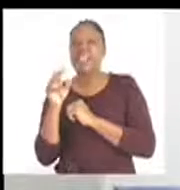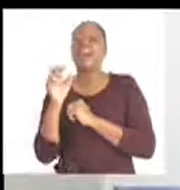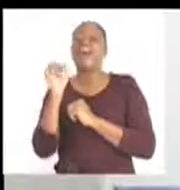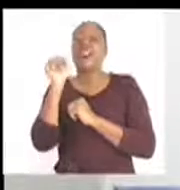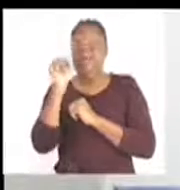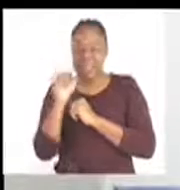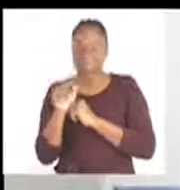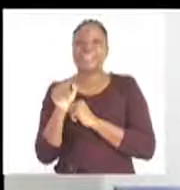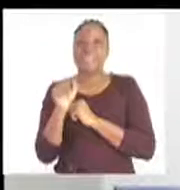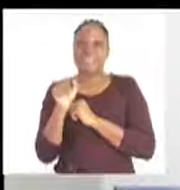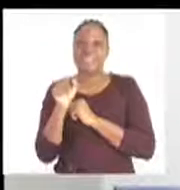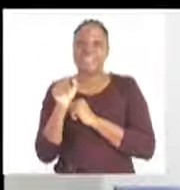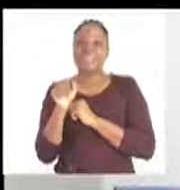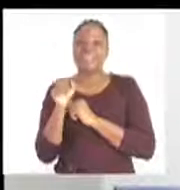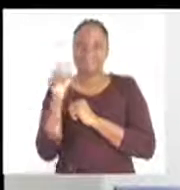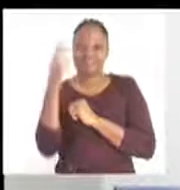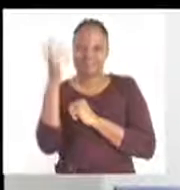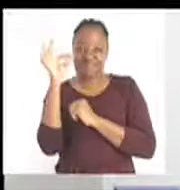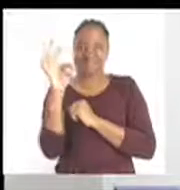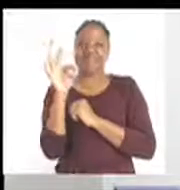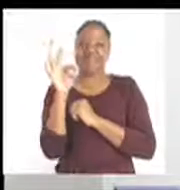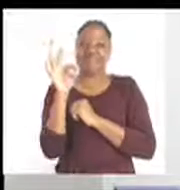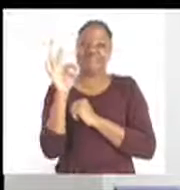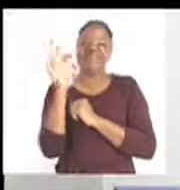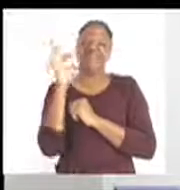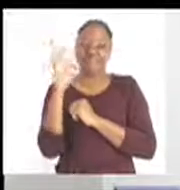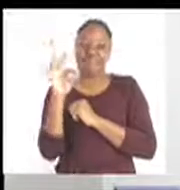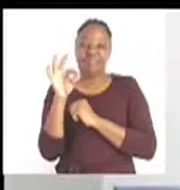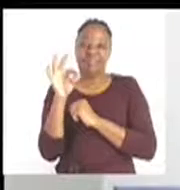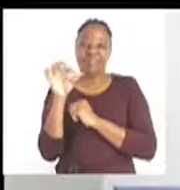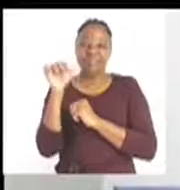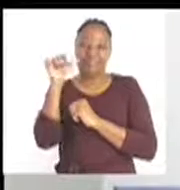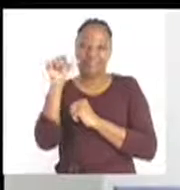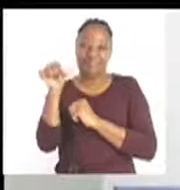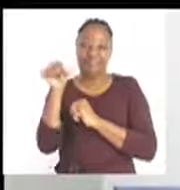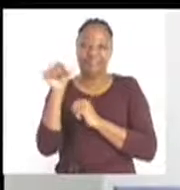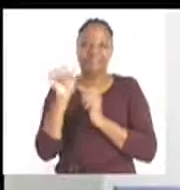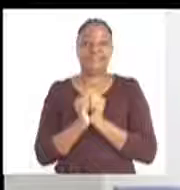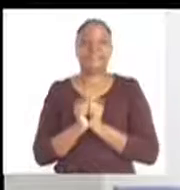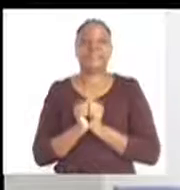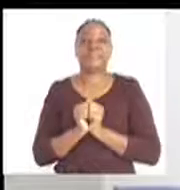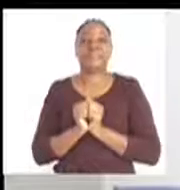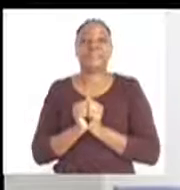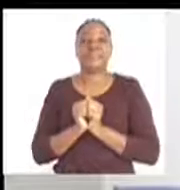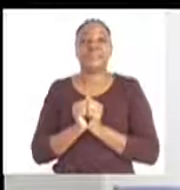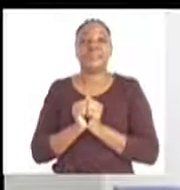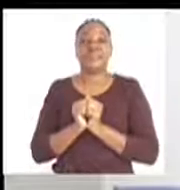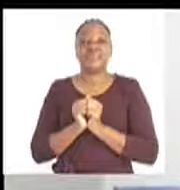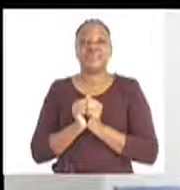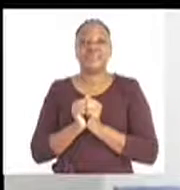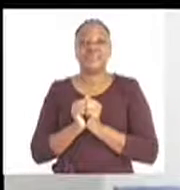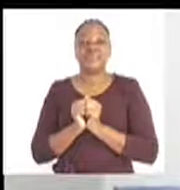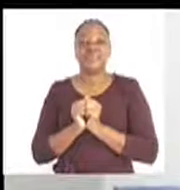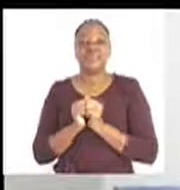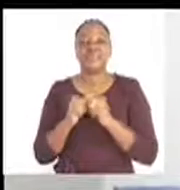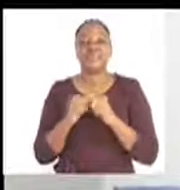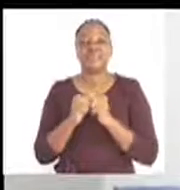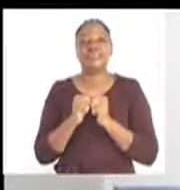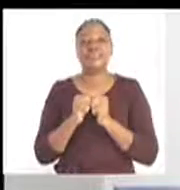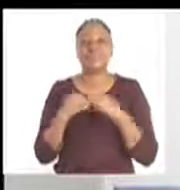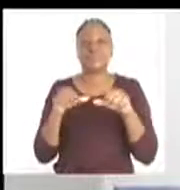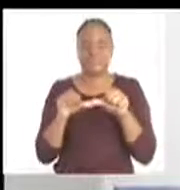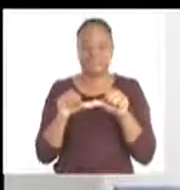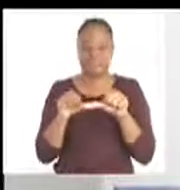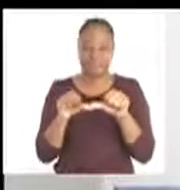Yes, this is 9. So I'm going to stick 9. Ooh, now we both have 2 cards. Let's